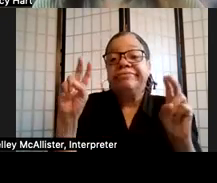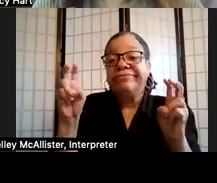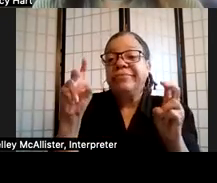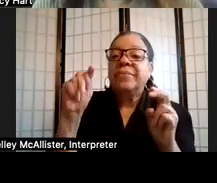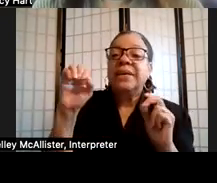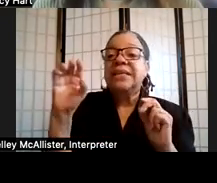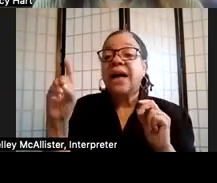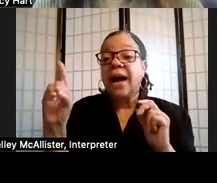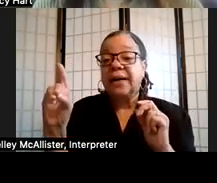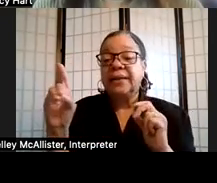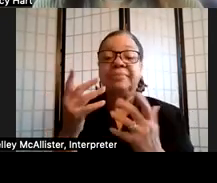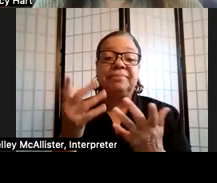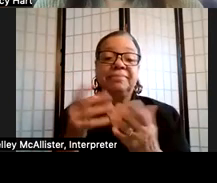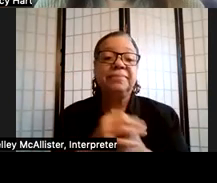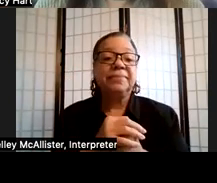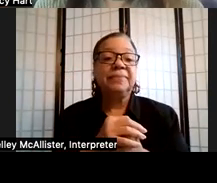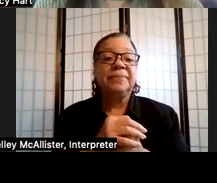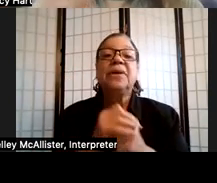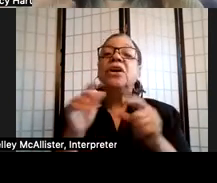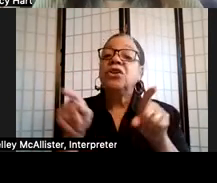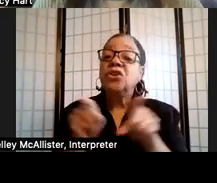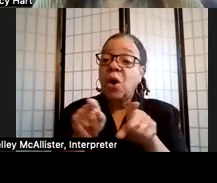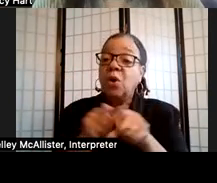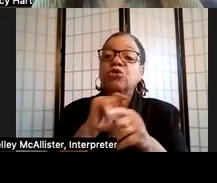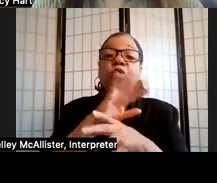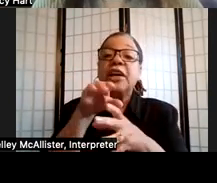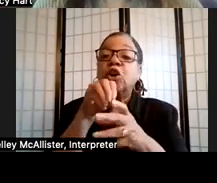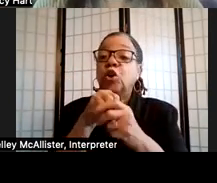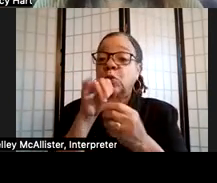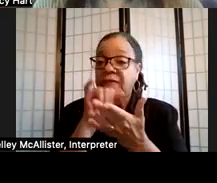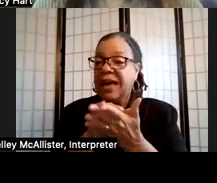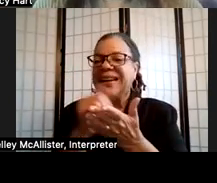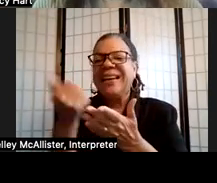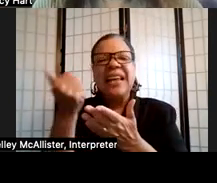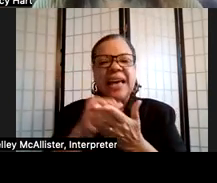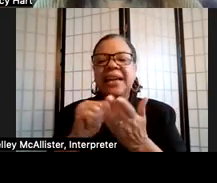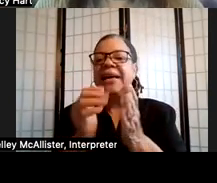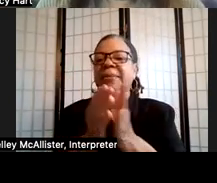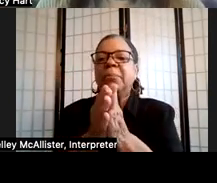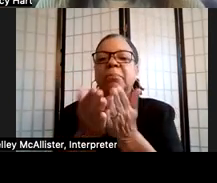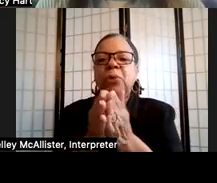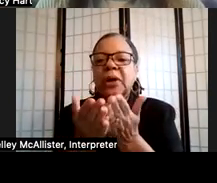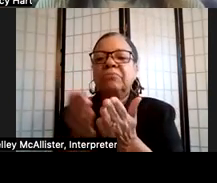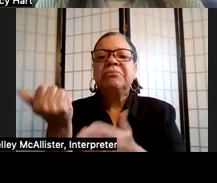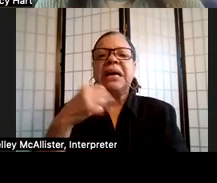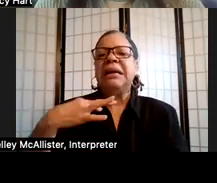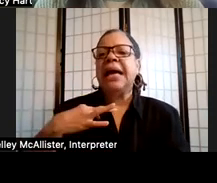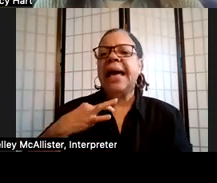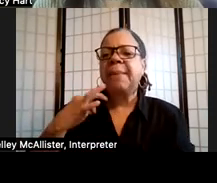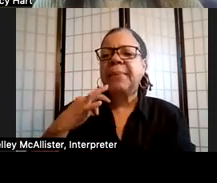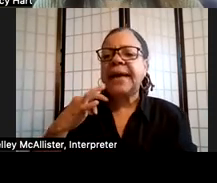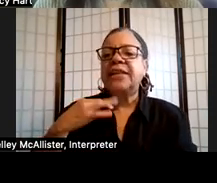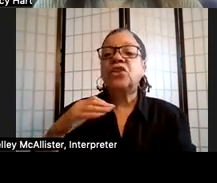You also would include it in any program brochure or application on social